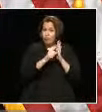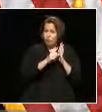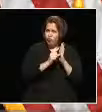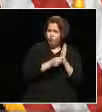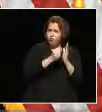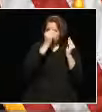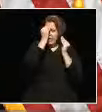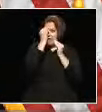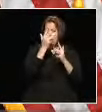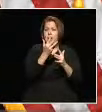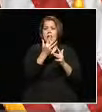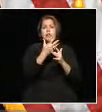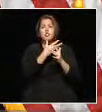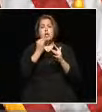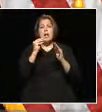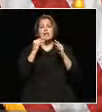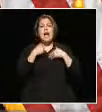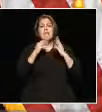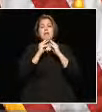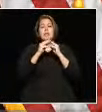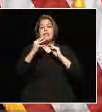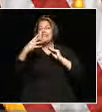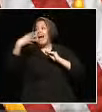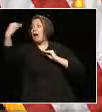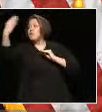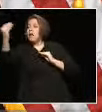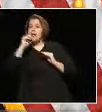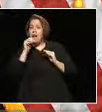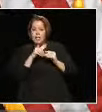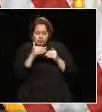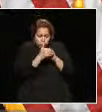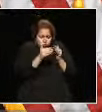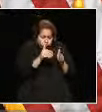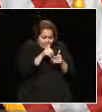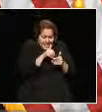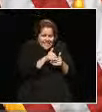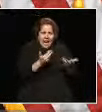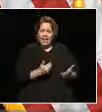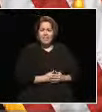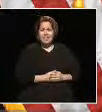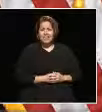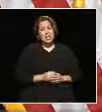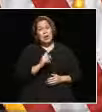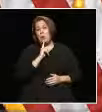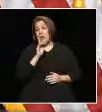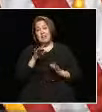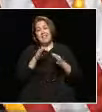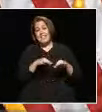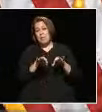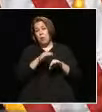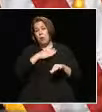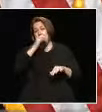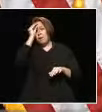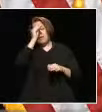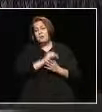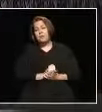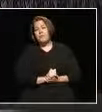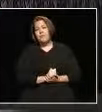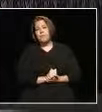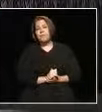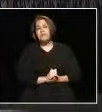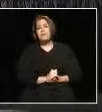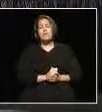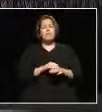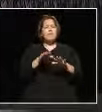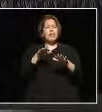and meeting outside and not in closed indoor crowded places. Really, that's the key to it, in my opinion. And